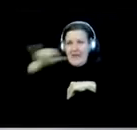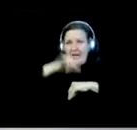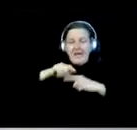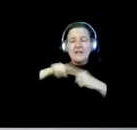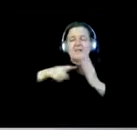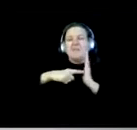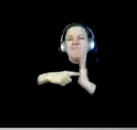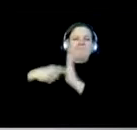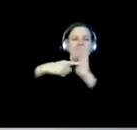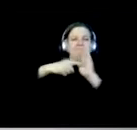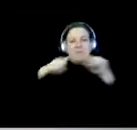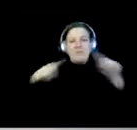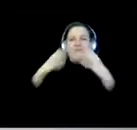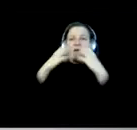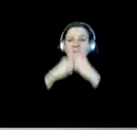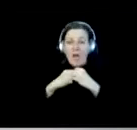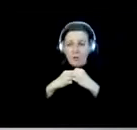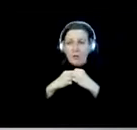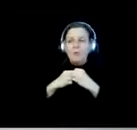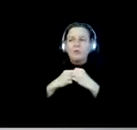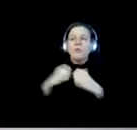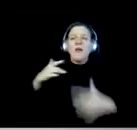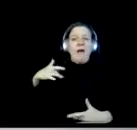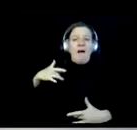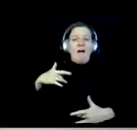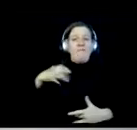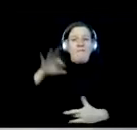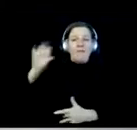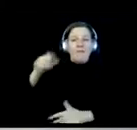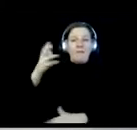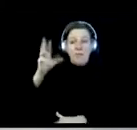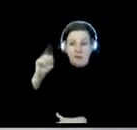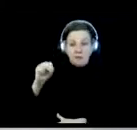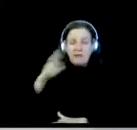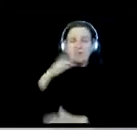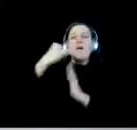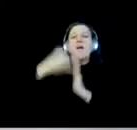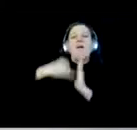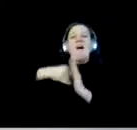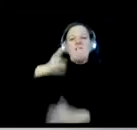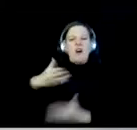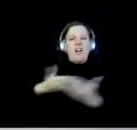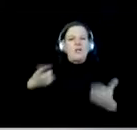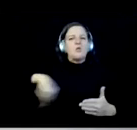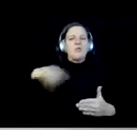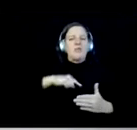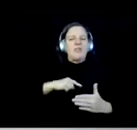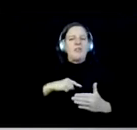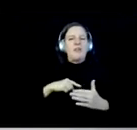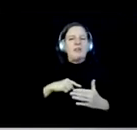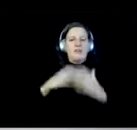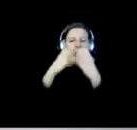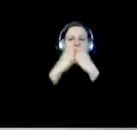values and of fashion and of like also art history or things that we value in art, in